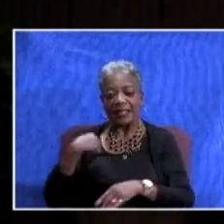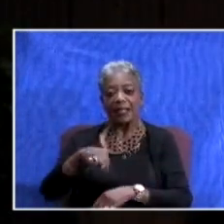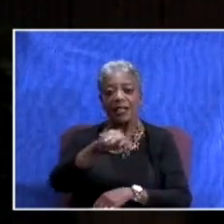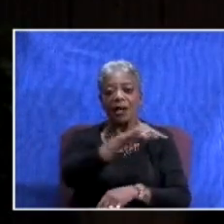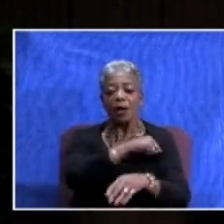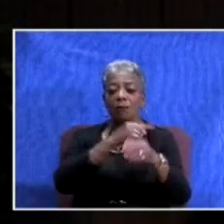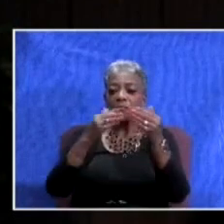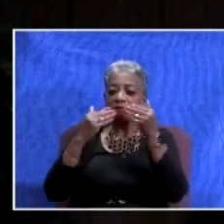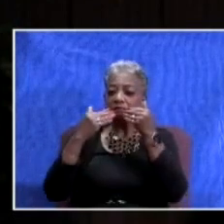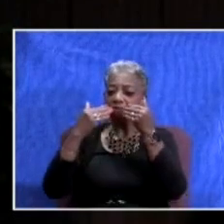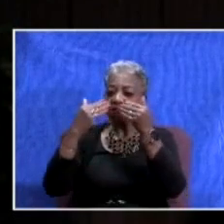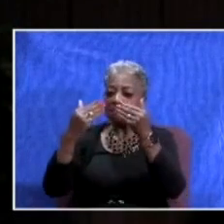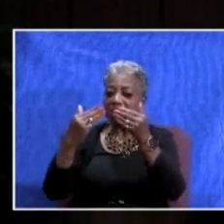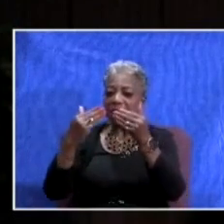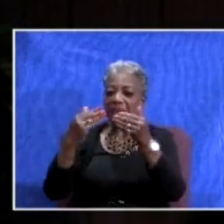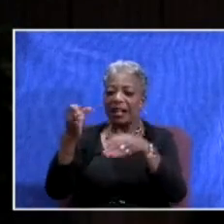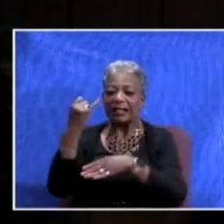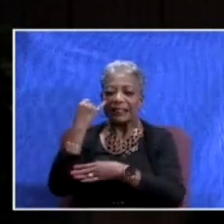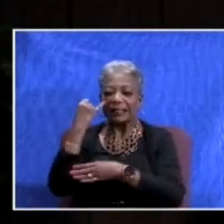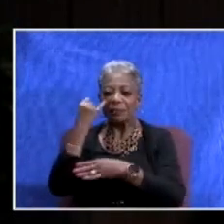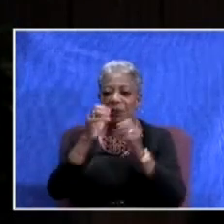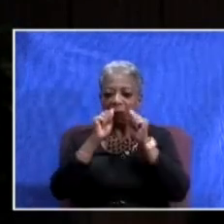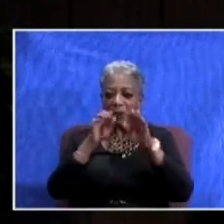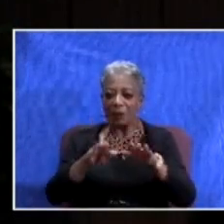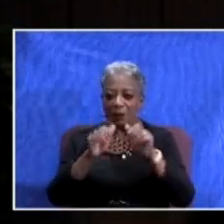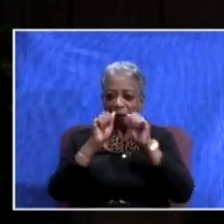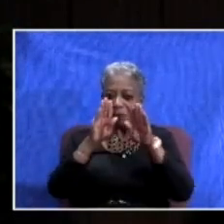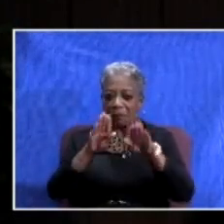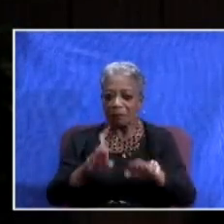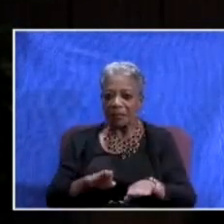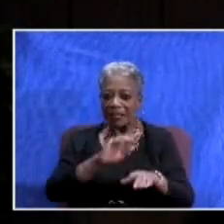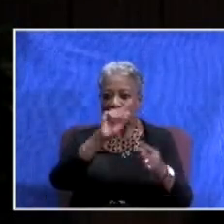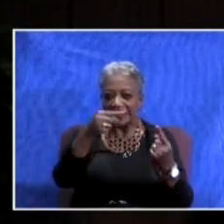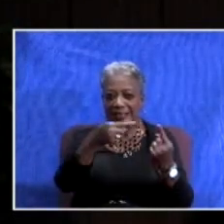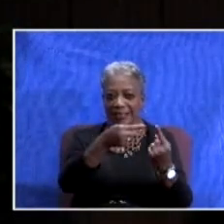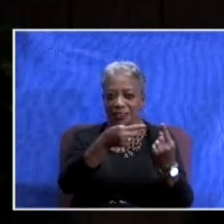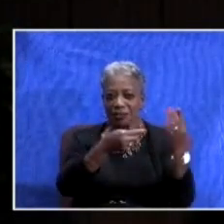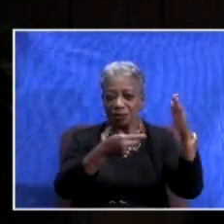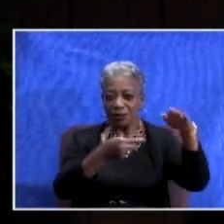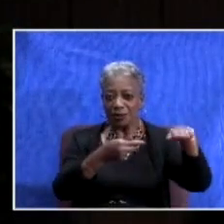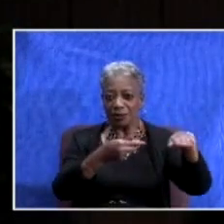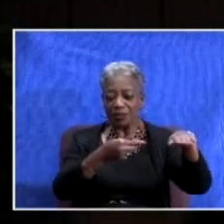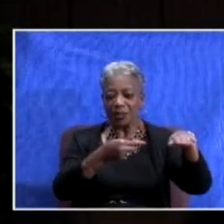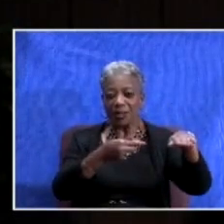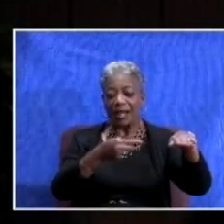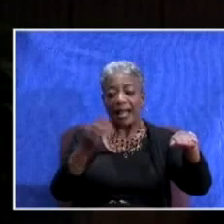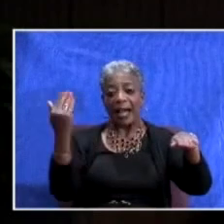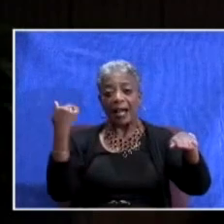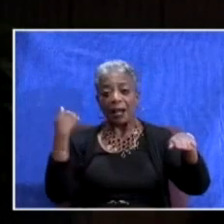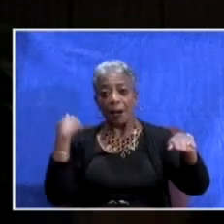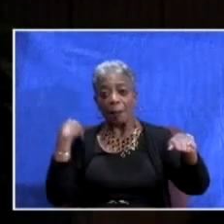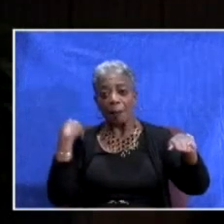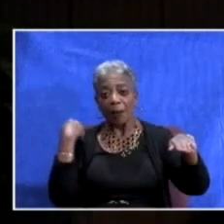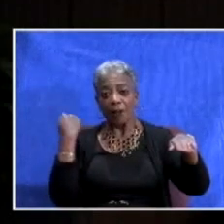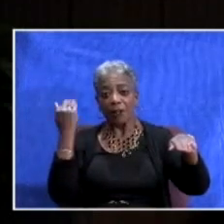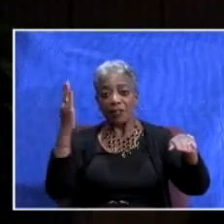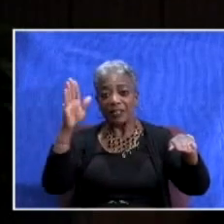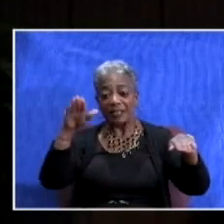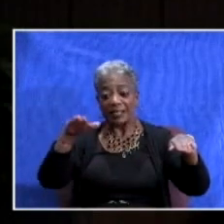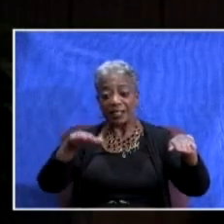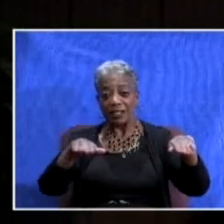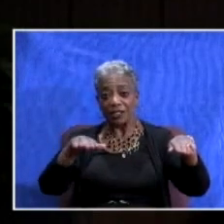our blessings on one side of the scale and our burdens on the other side of the scale, we thank you that our